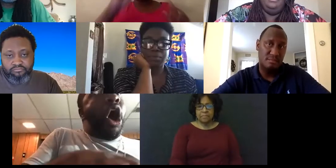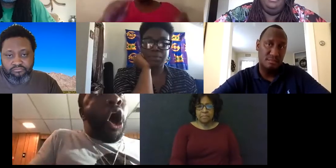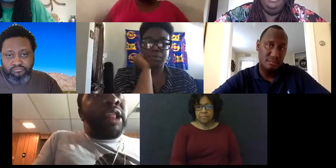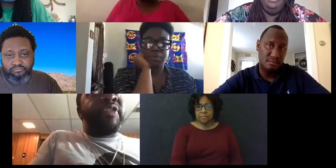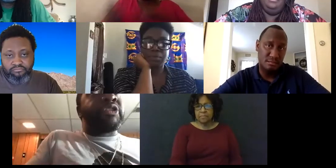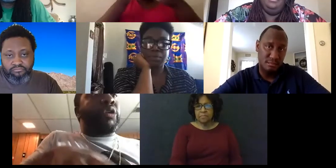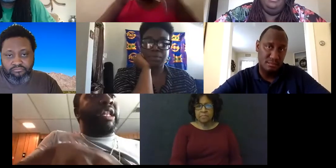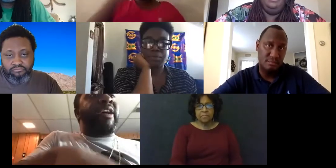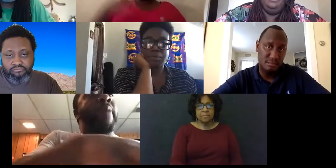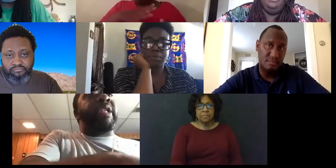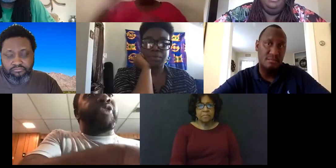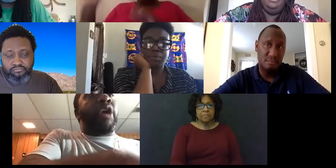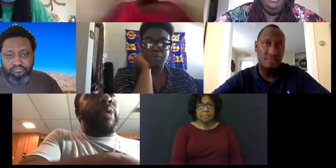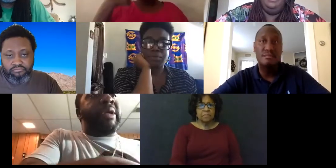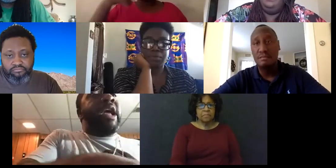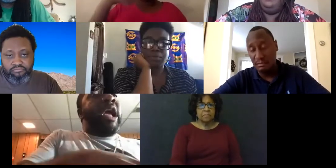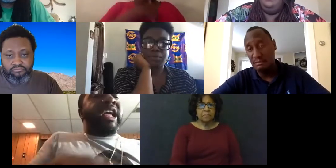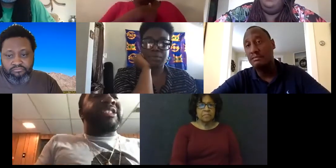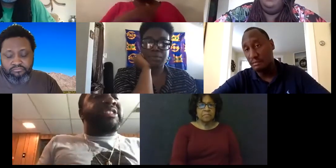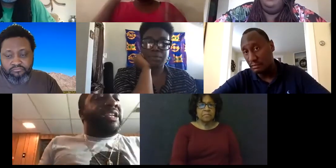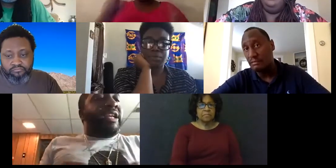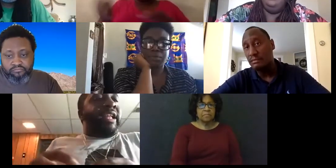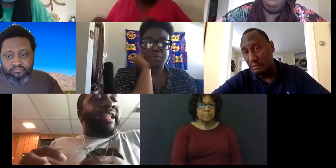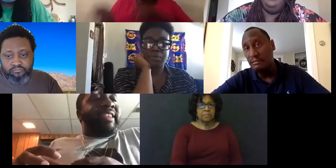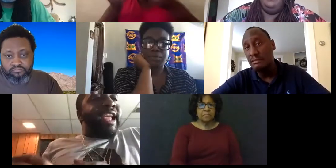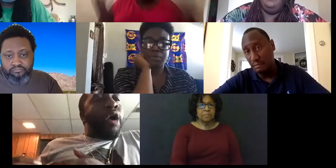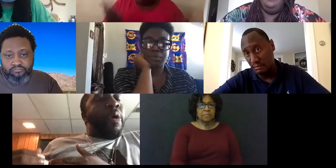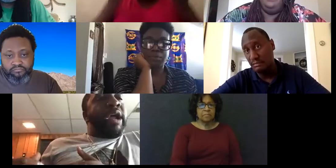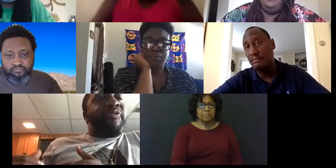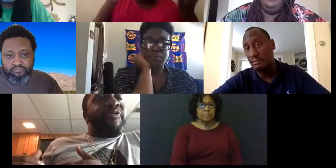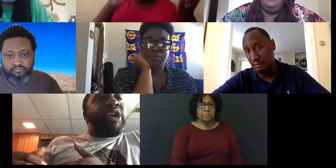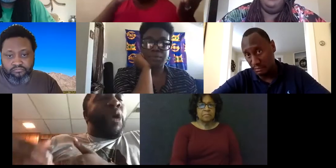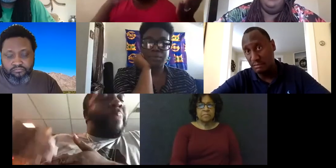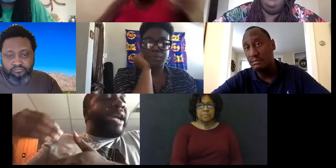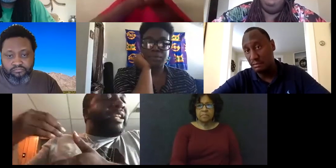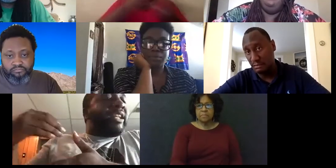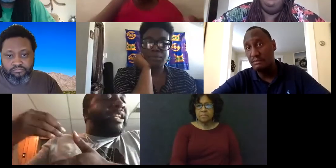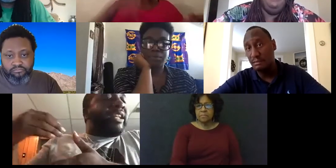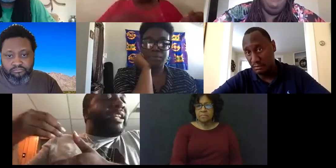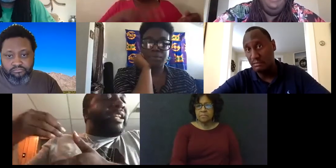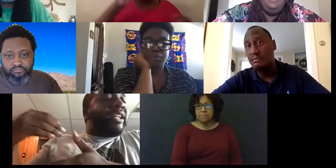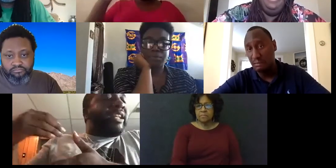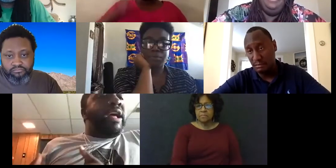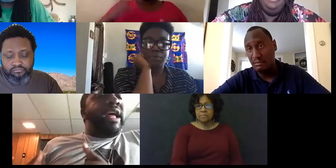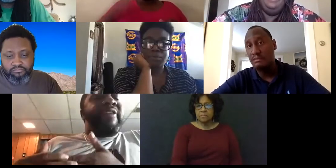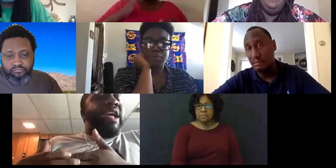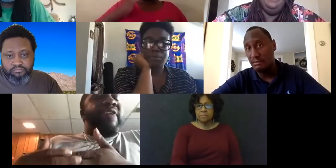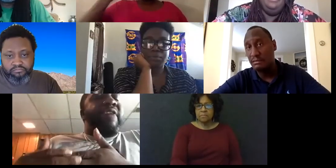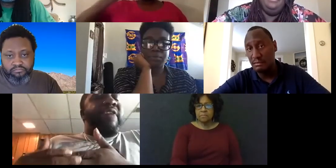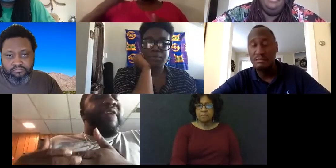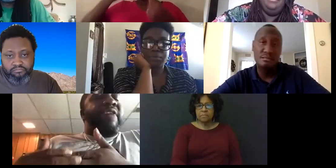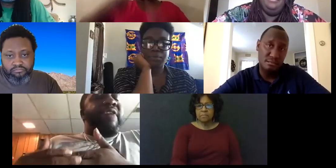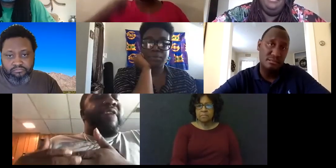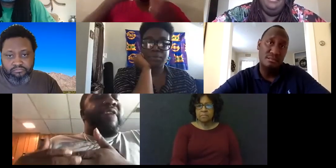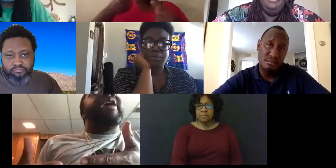us. All of us are going to uplift our women because they are part, if we go back to history about our struggle, if we